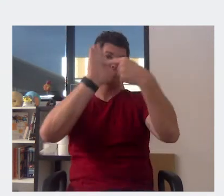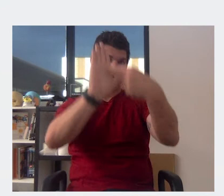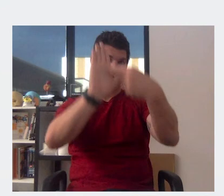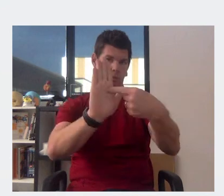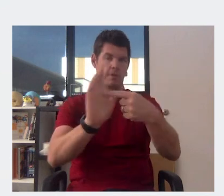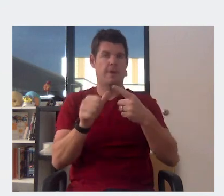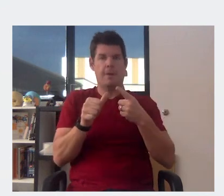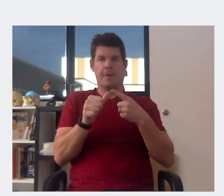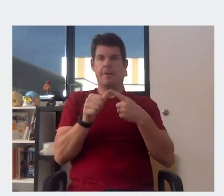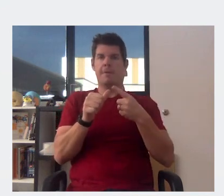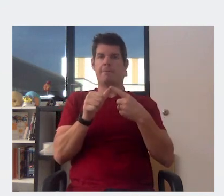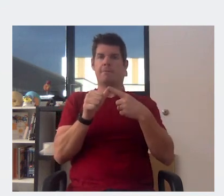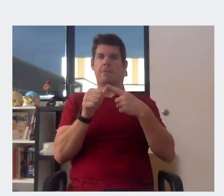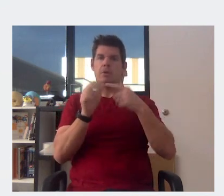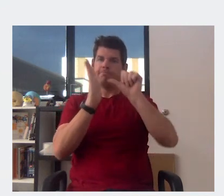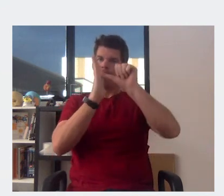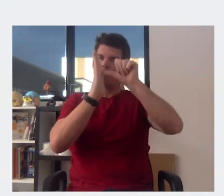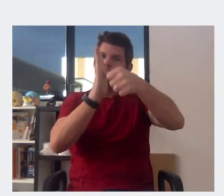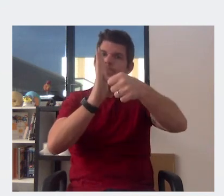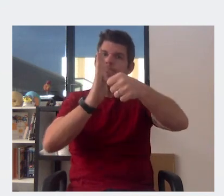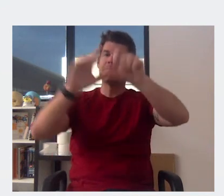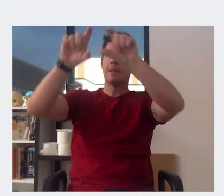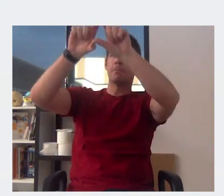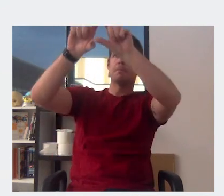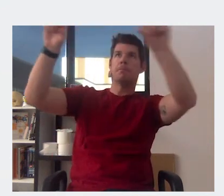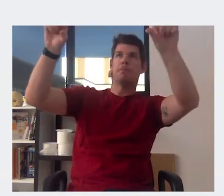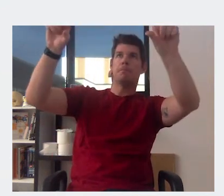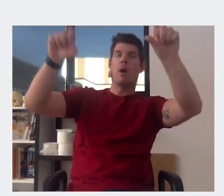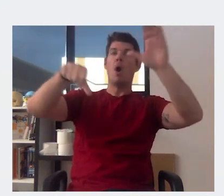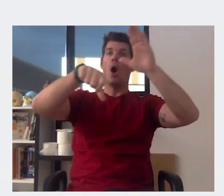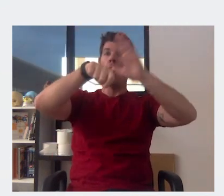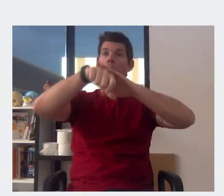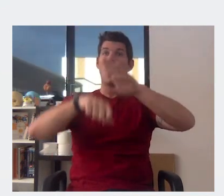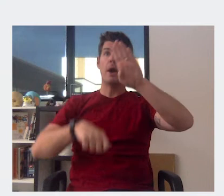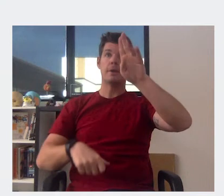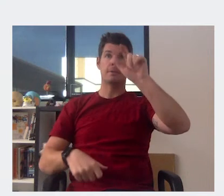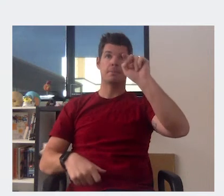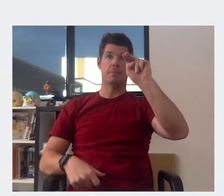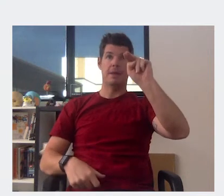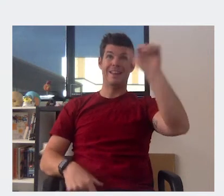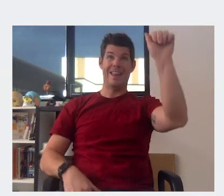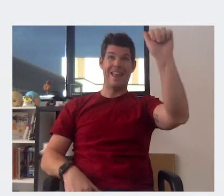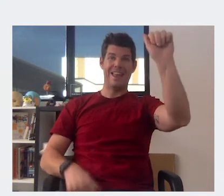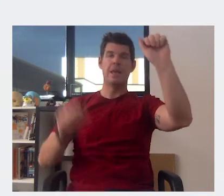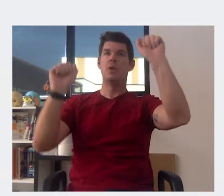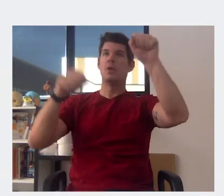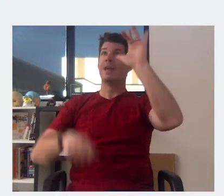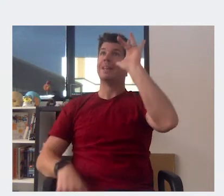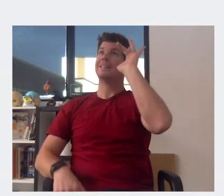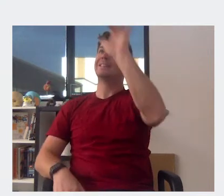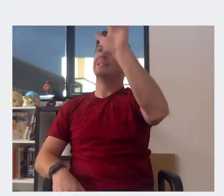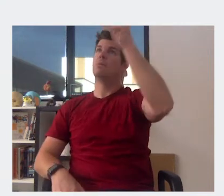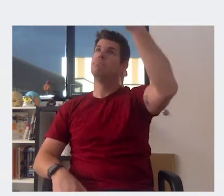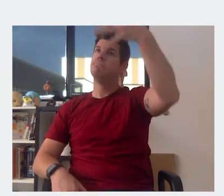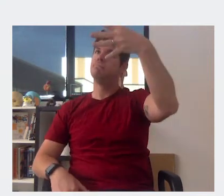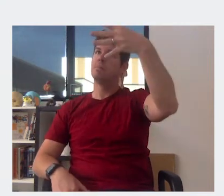out that on these buttons, if I click on the drop-down menu that it says A, you can see that there's choices for button B, which